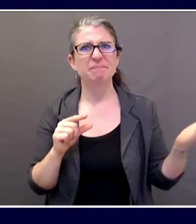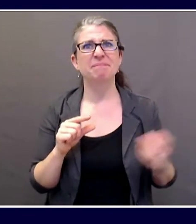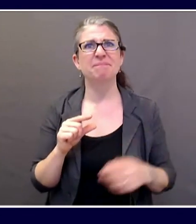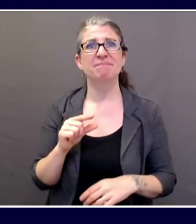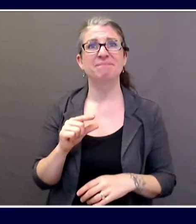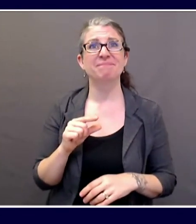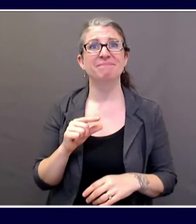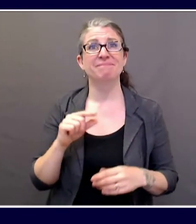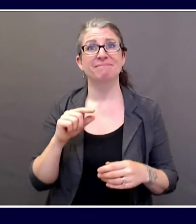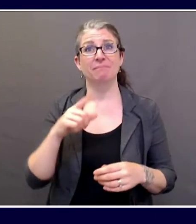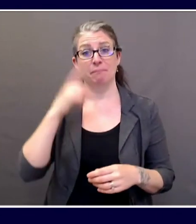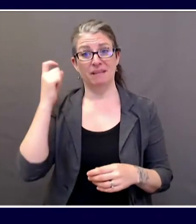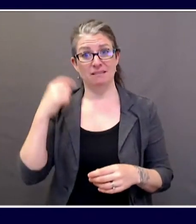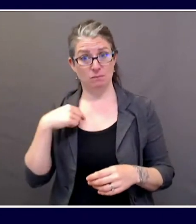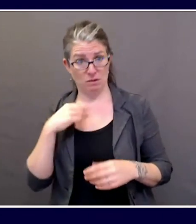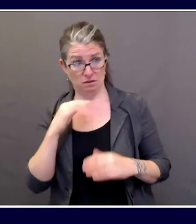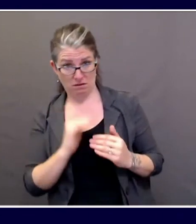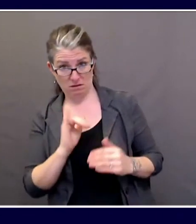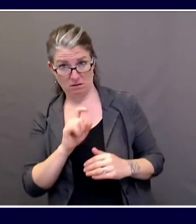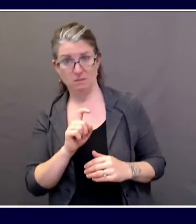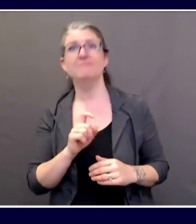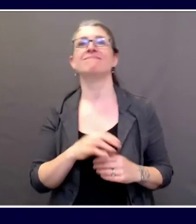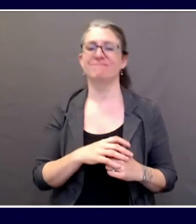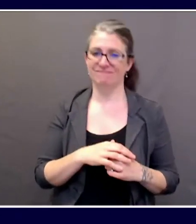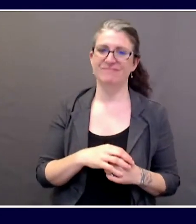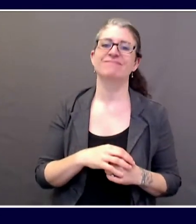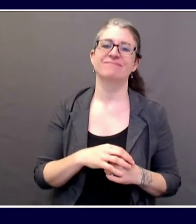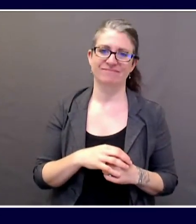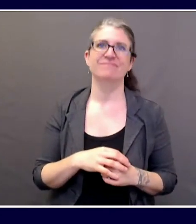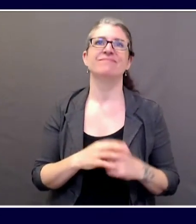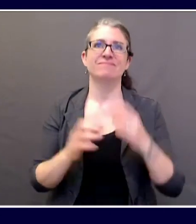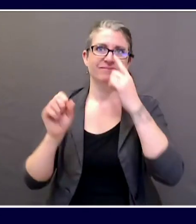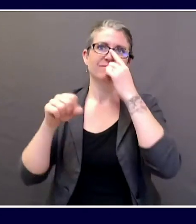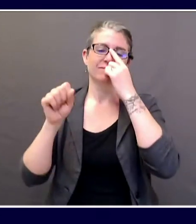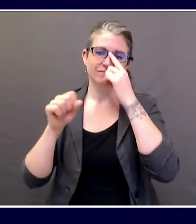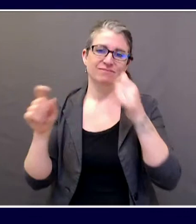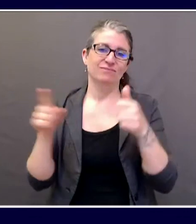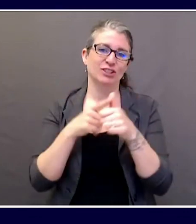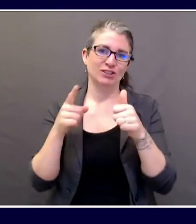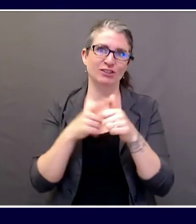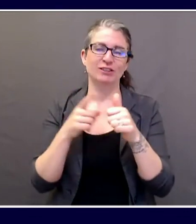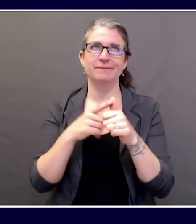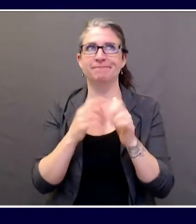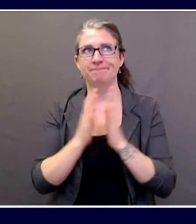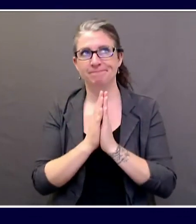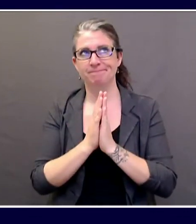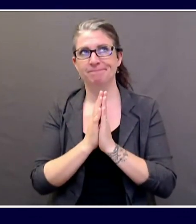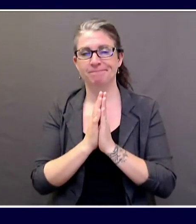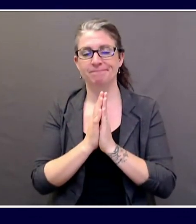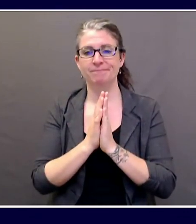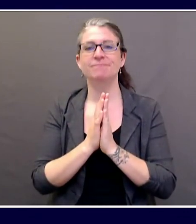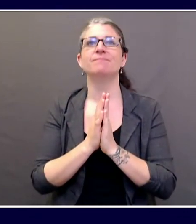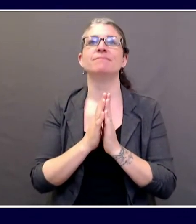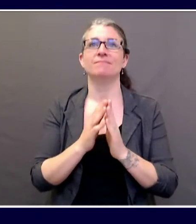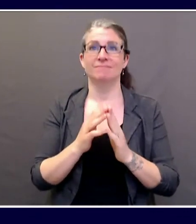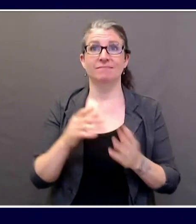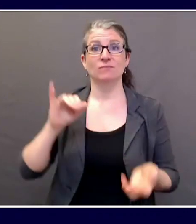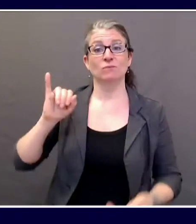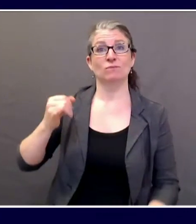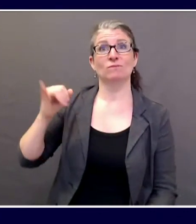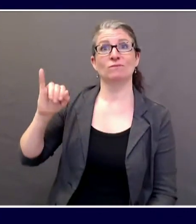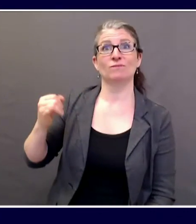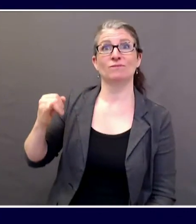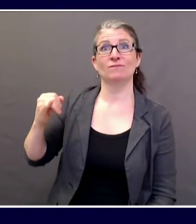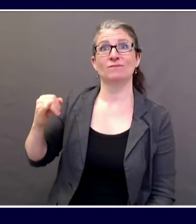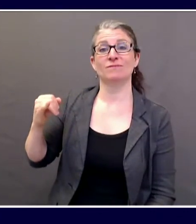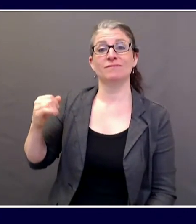our allocation of Johnson & Johnson going this week? And much of it is going for the mobile unit. That mobile unit is